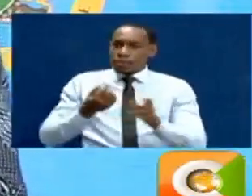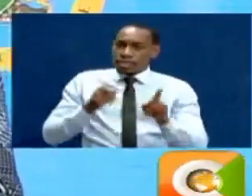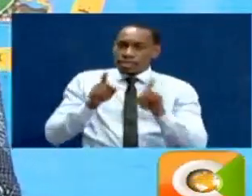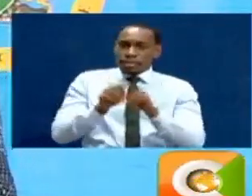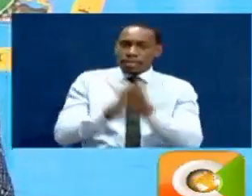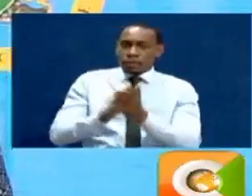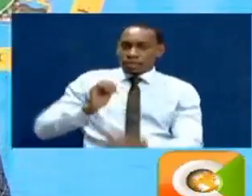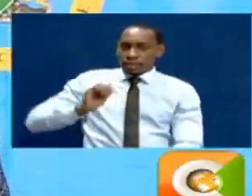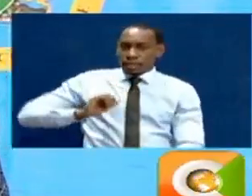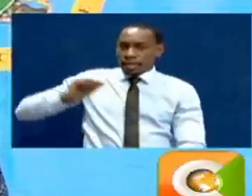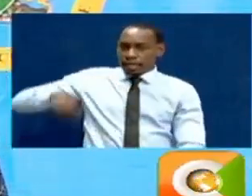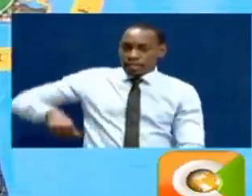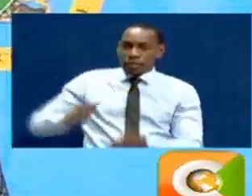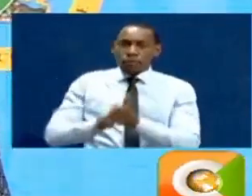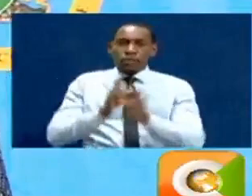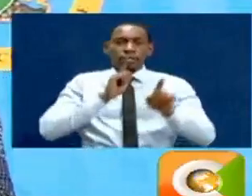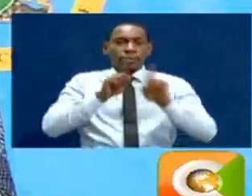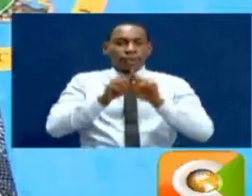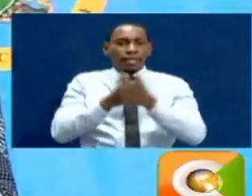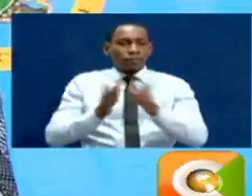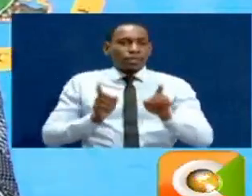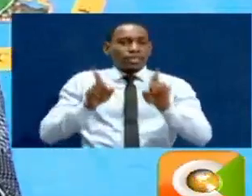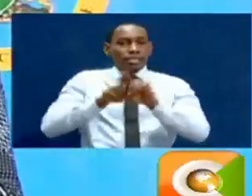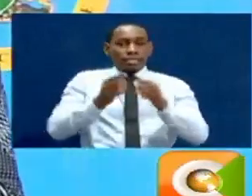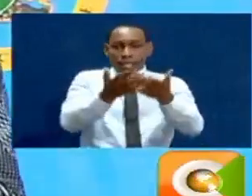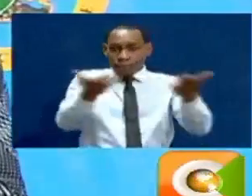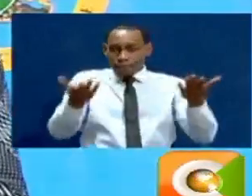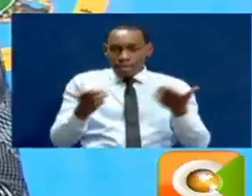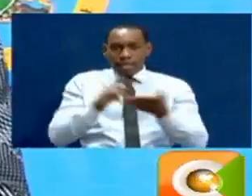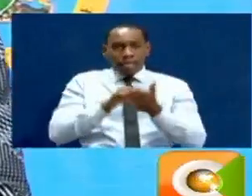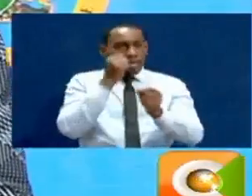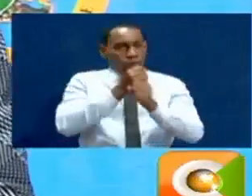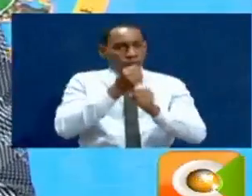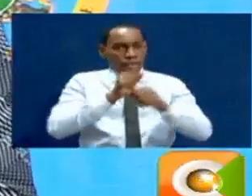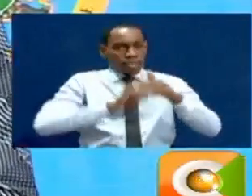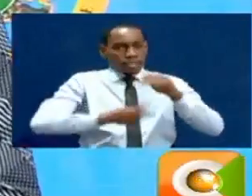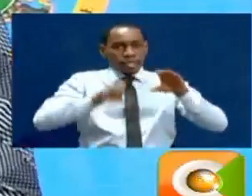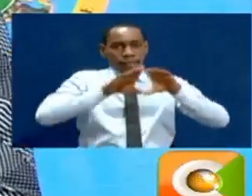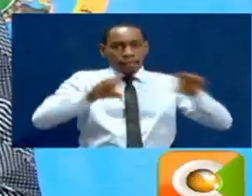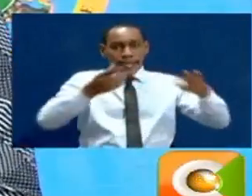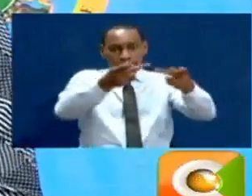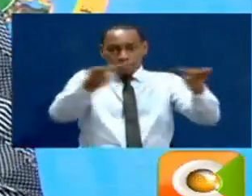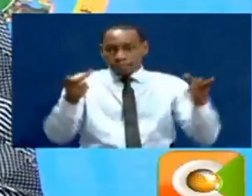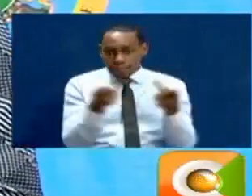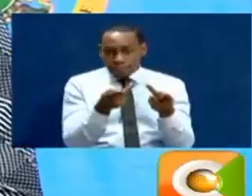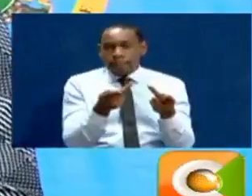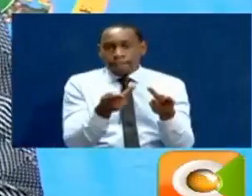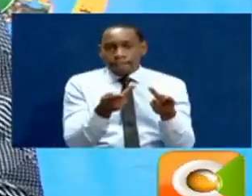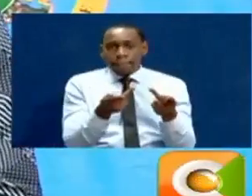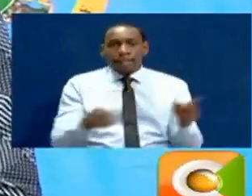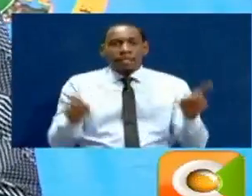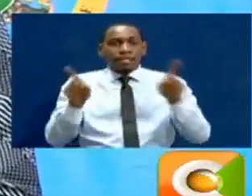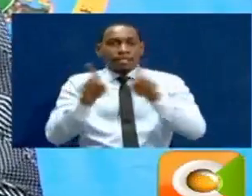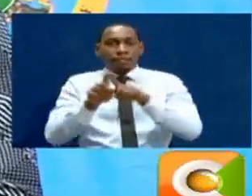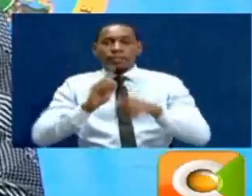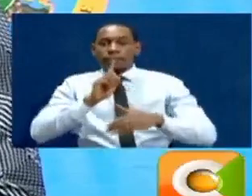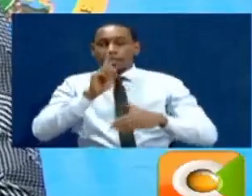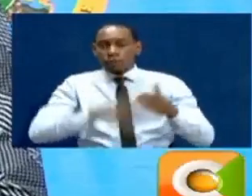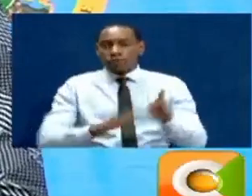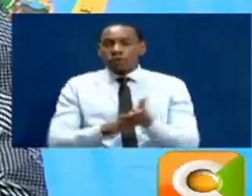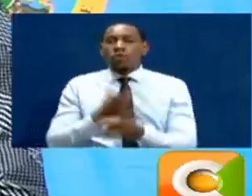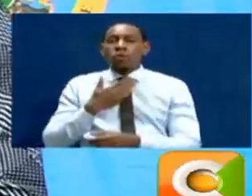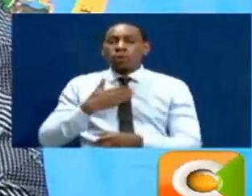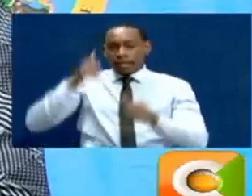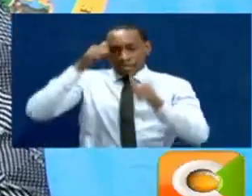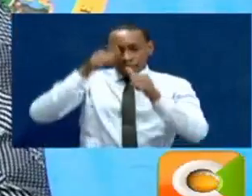our aunties, our brothers and sisters who are working in marketplaces. And we said, and I would